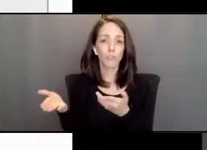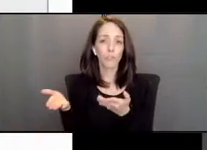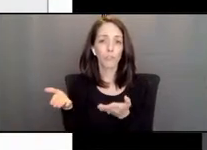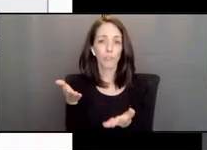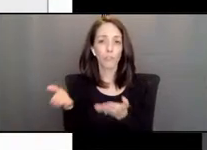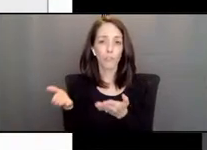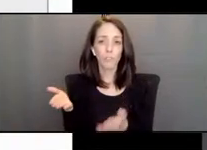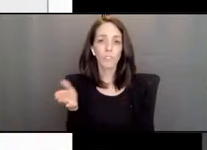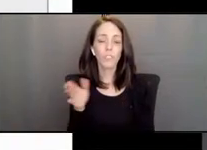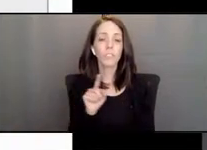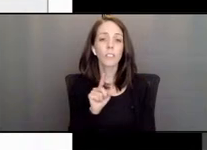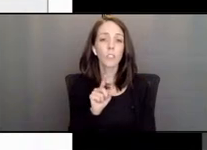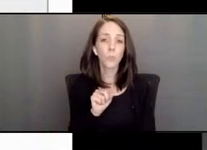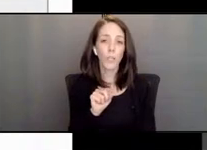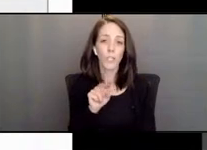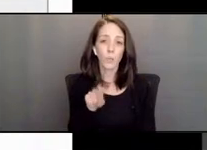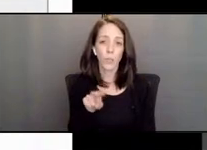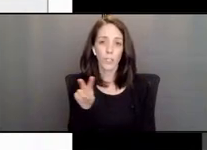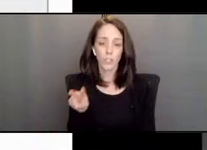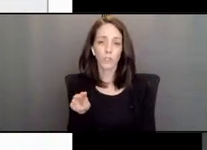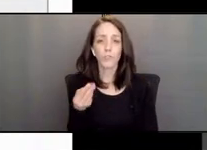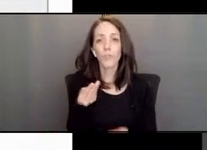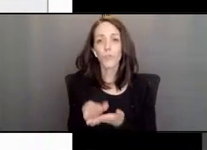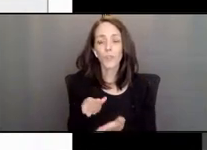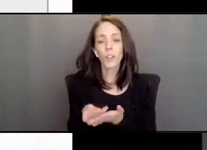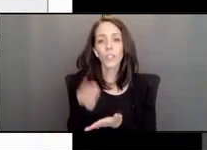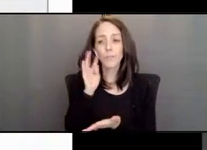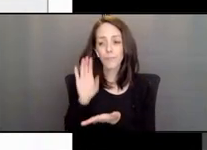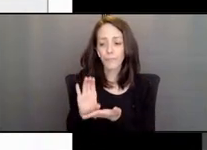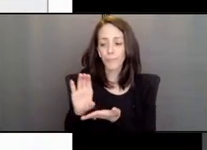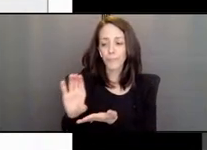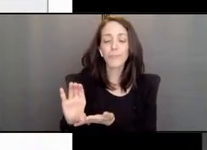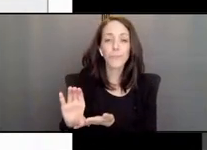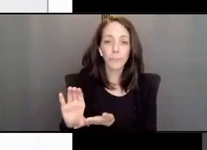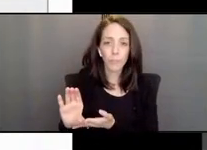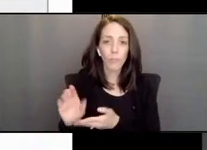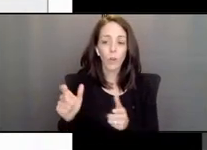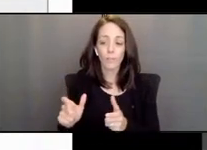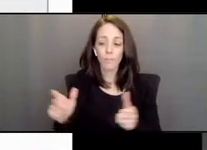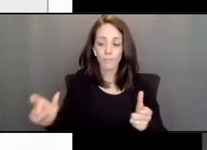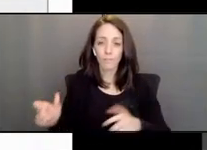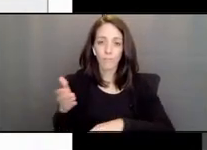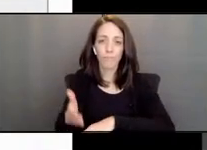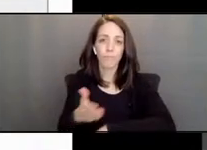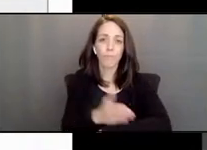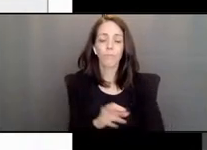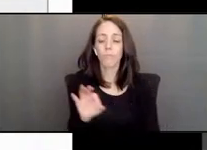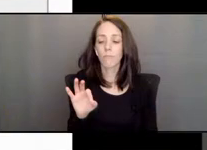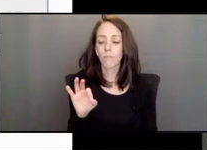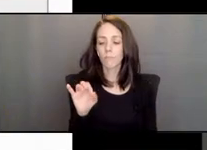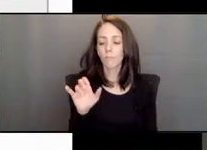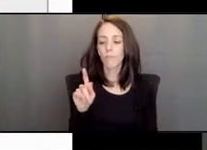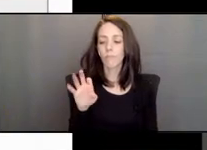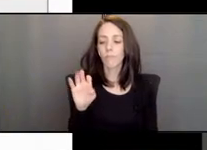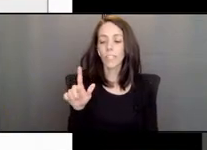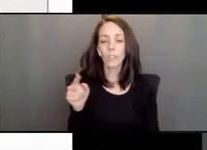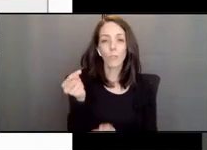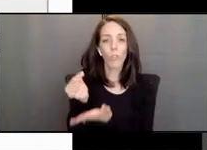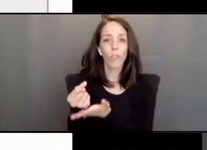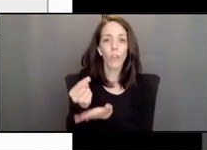capital funding will be used to create and enhance our fetal therapy program. And finally,